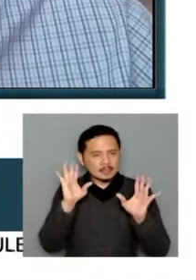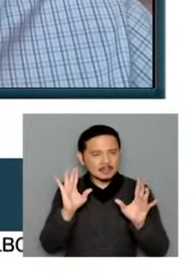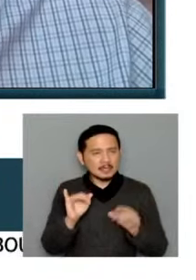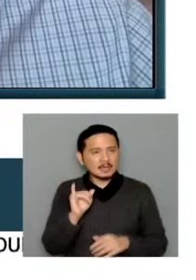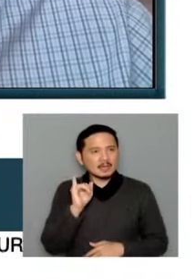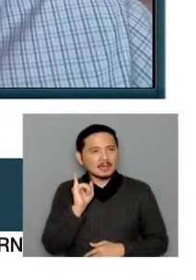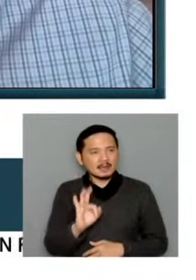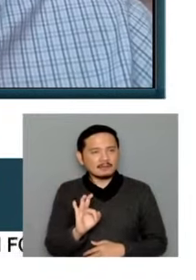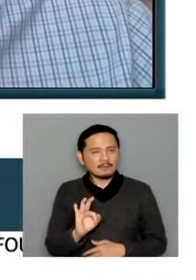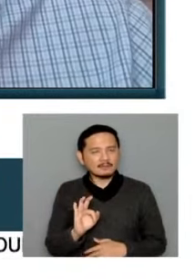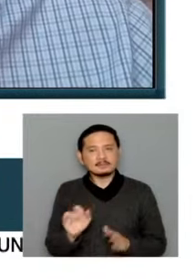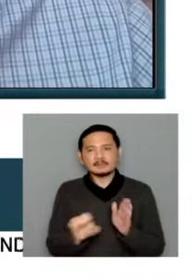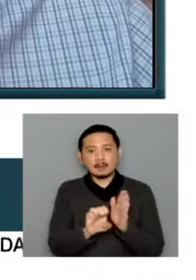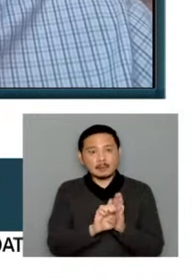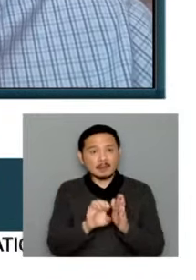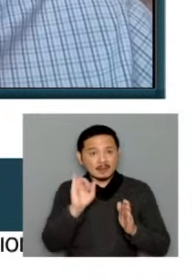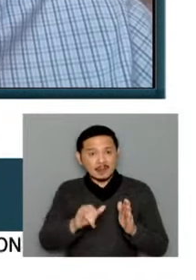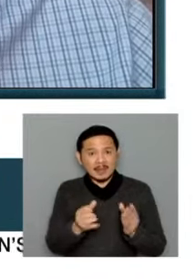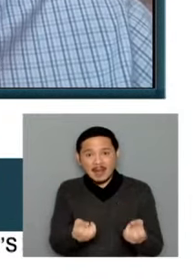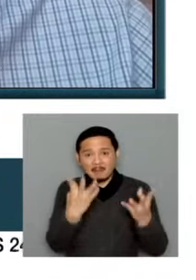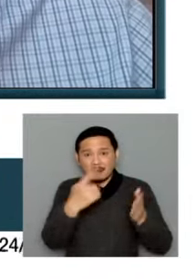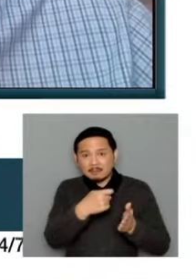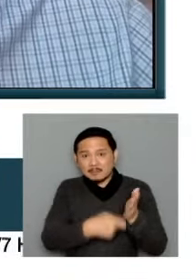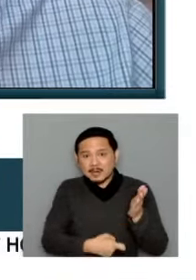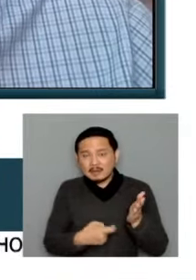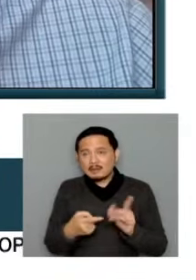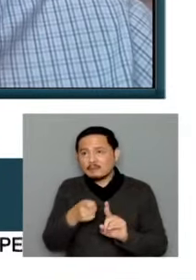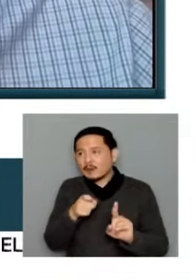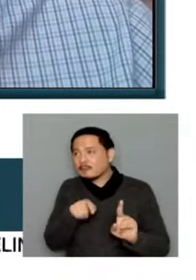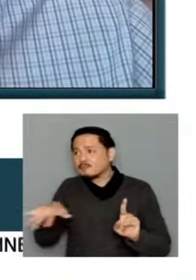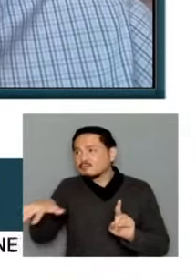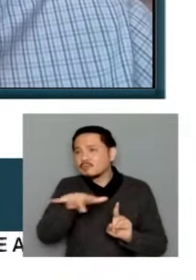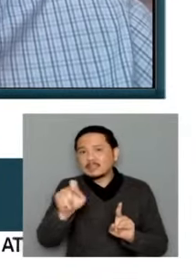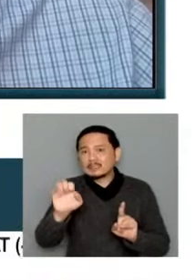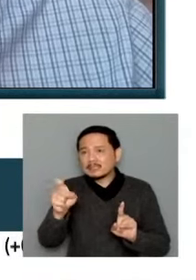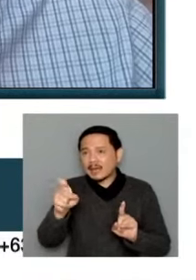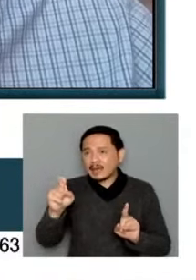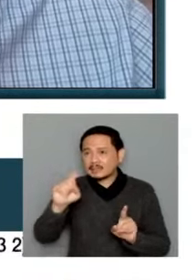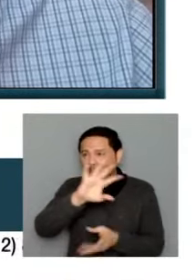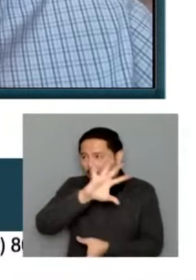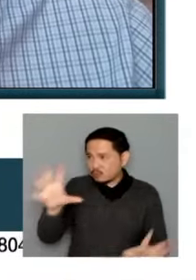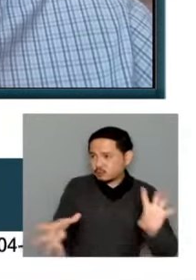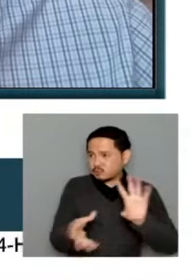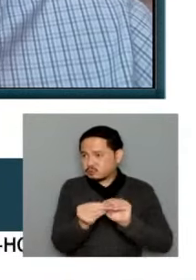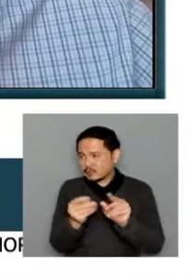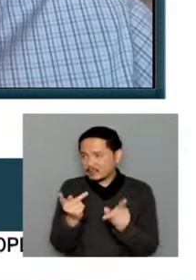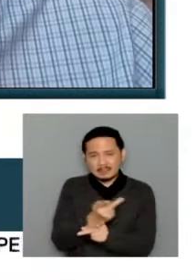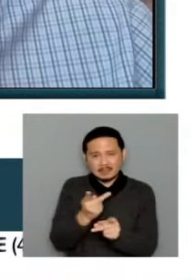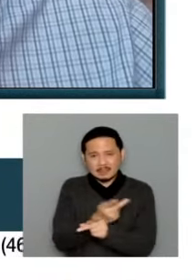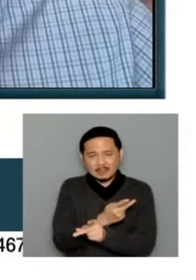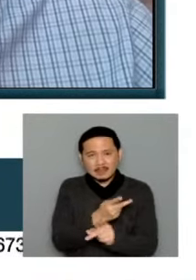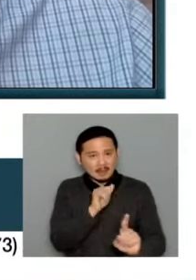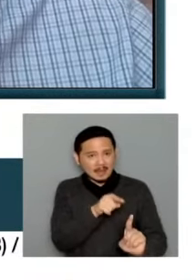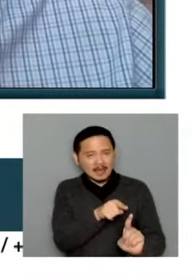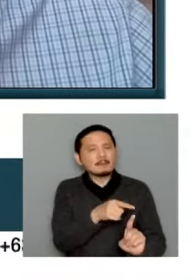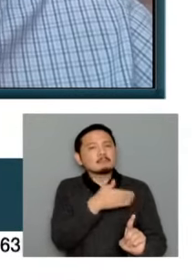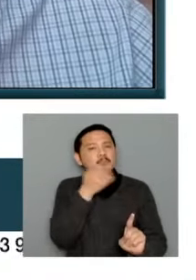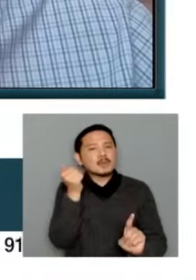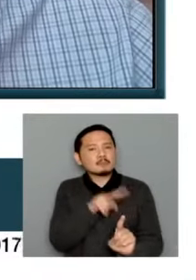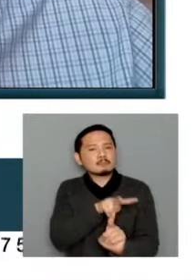earmark the revenue from certain taxes to pay for the